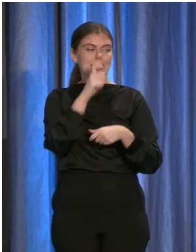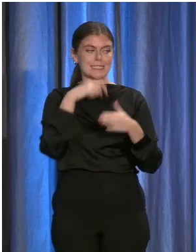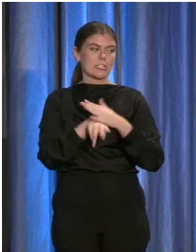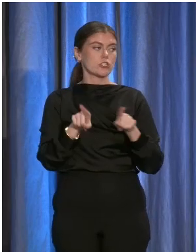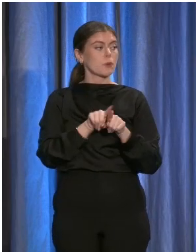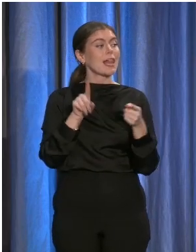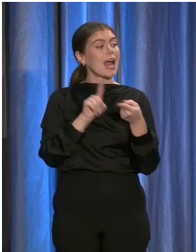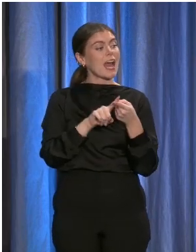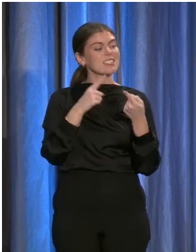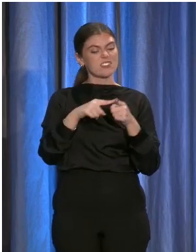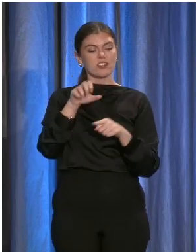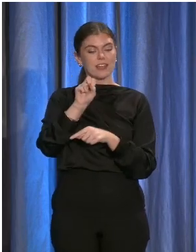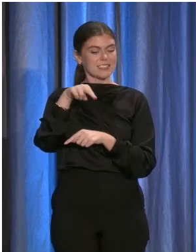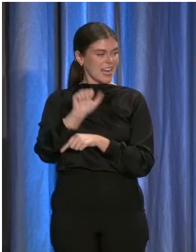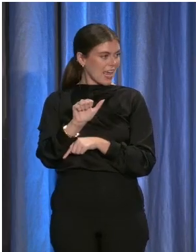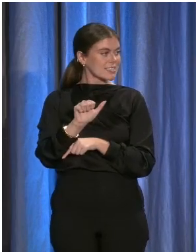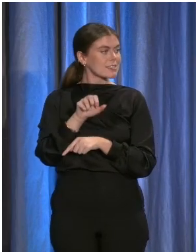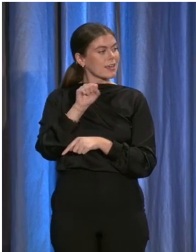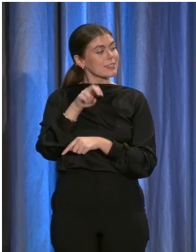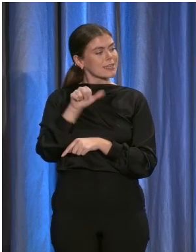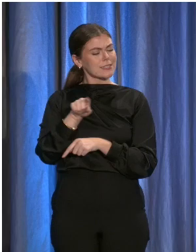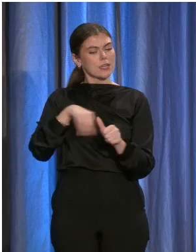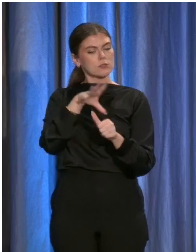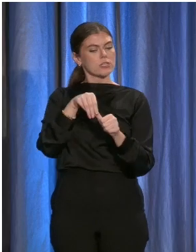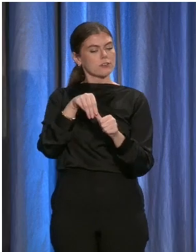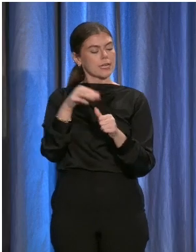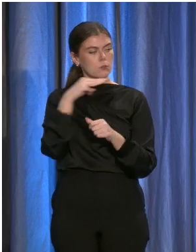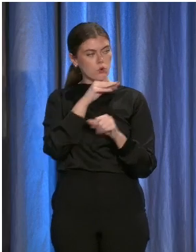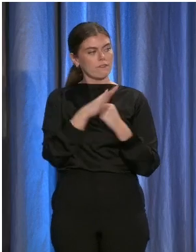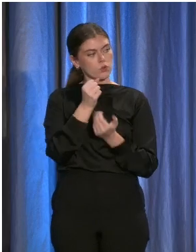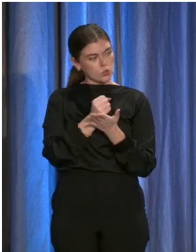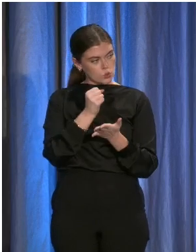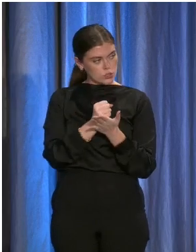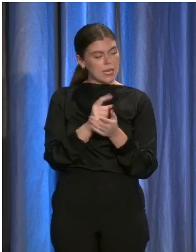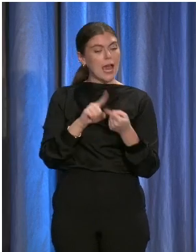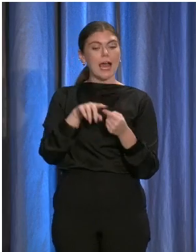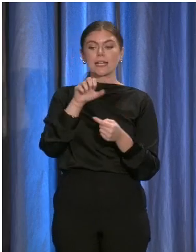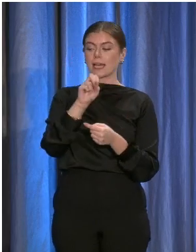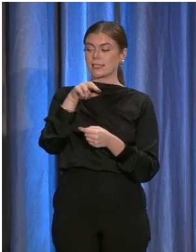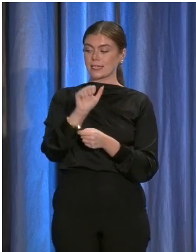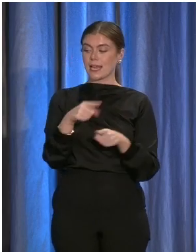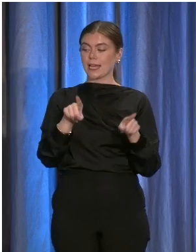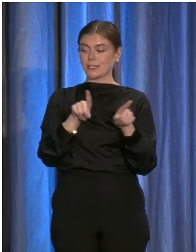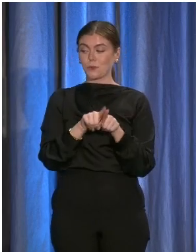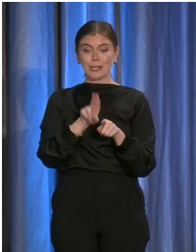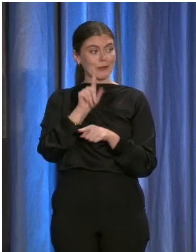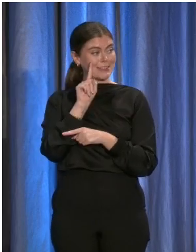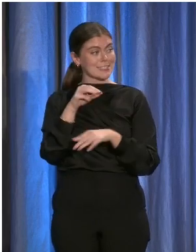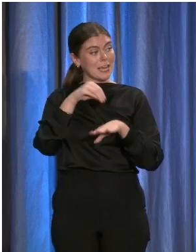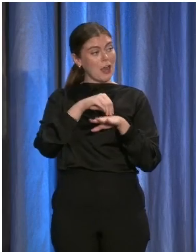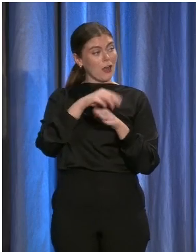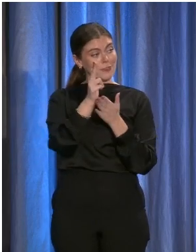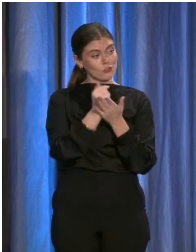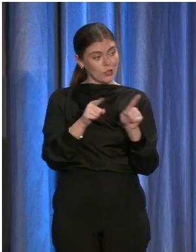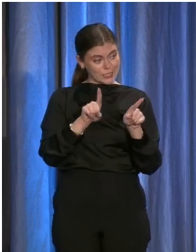and SNAs. SNAs are particularly important, and the SNA is captured on the map here. So